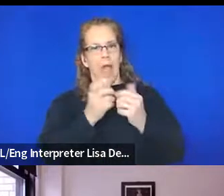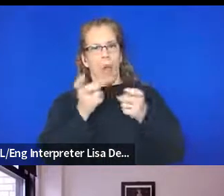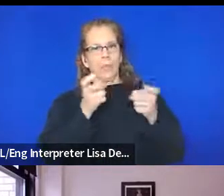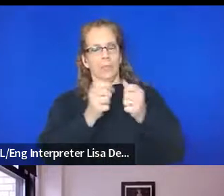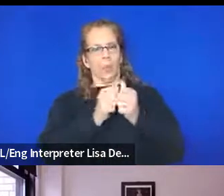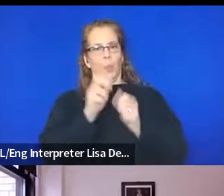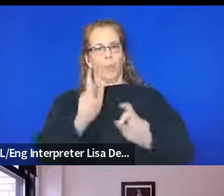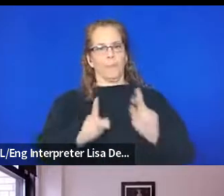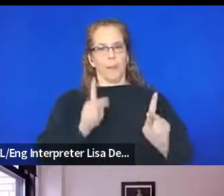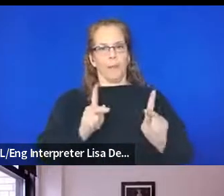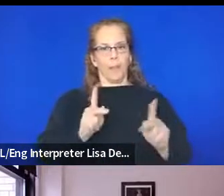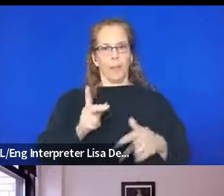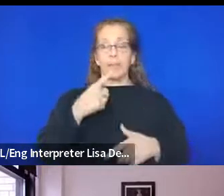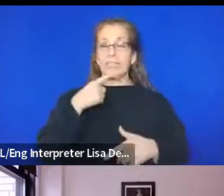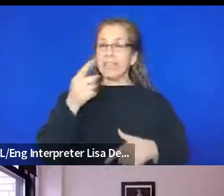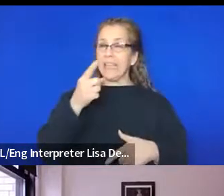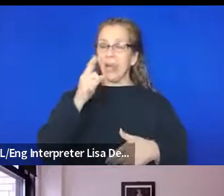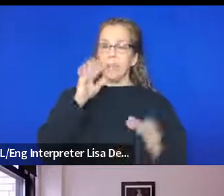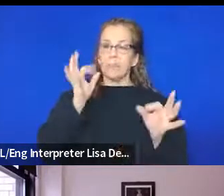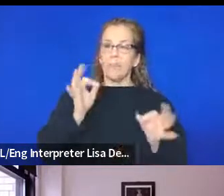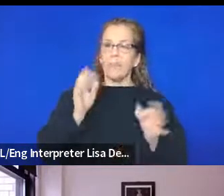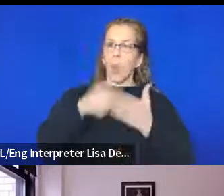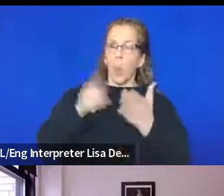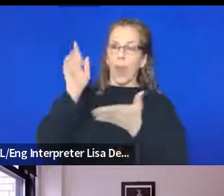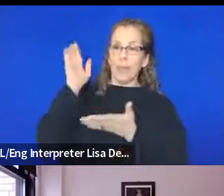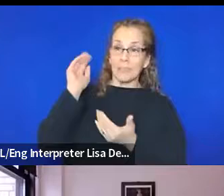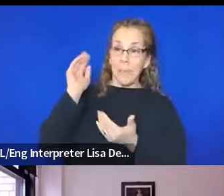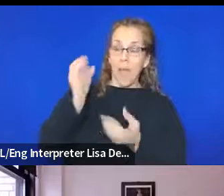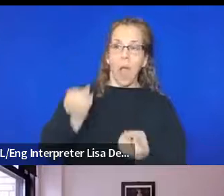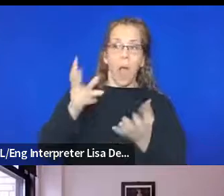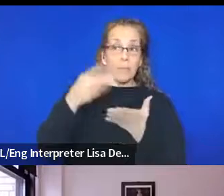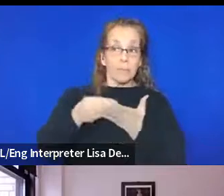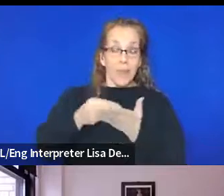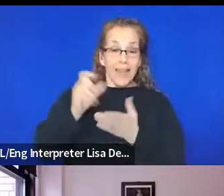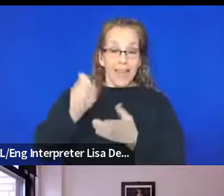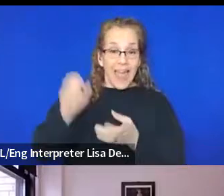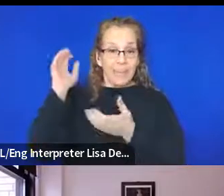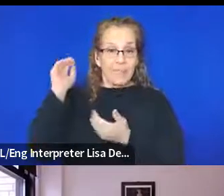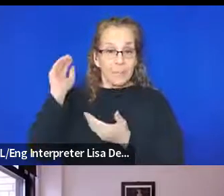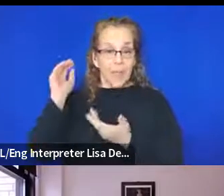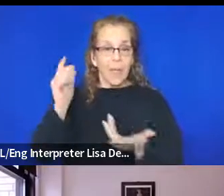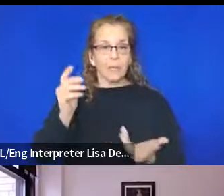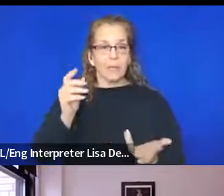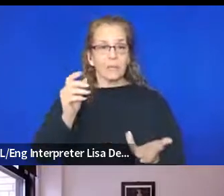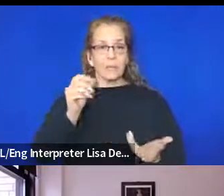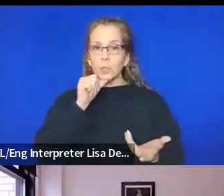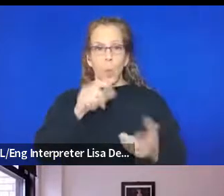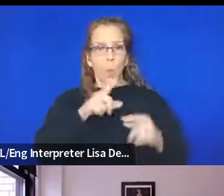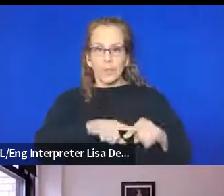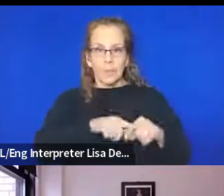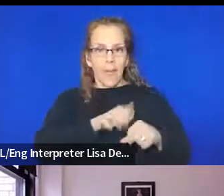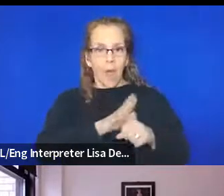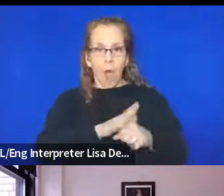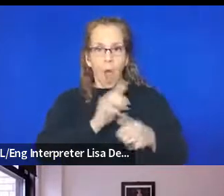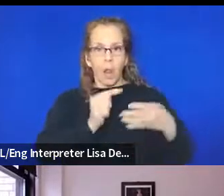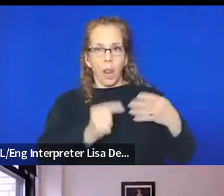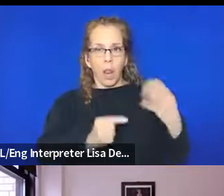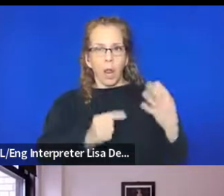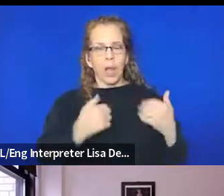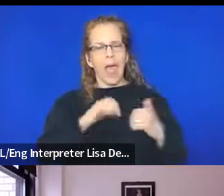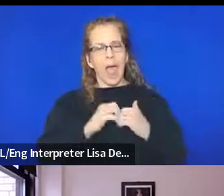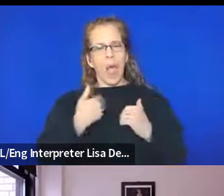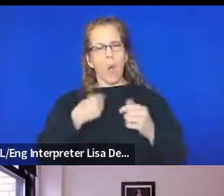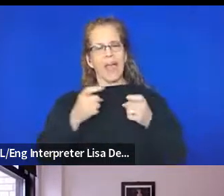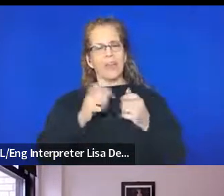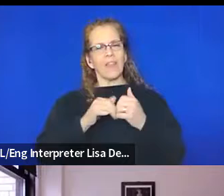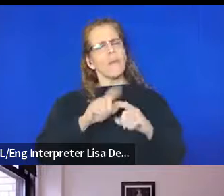this can happen, but I can't guarantee it. So don't count on that. Mm-hmm. And that's how I would handle that. But I would